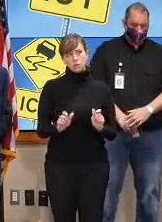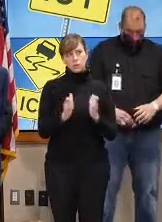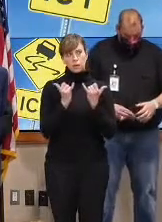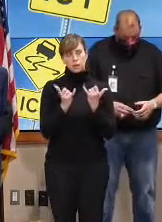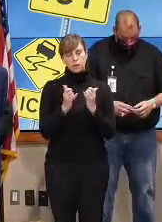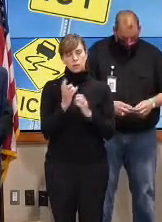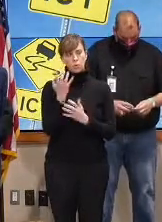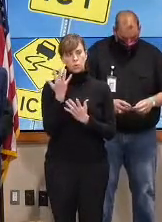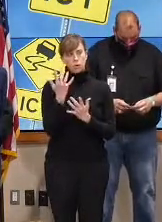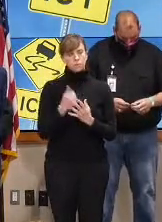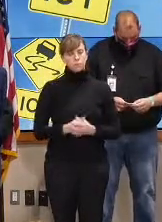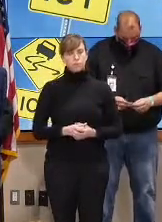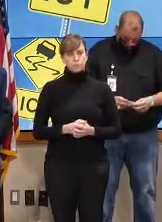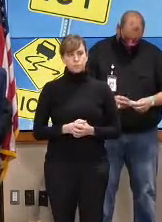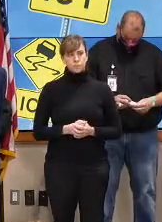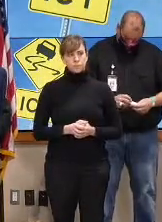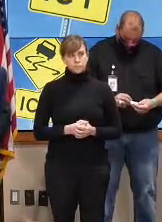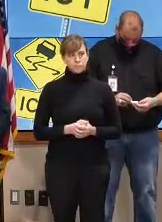Give me 1 second. Okay.